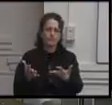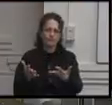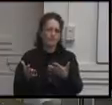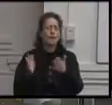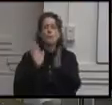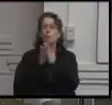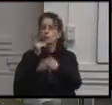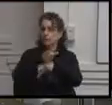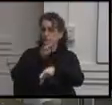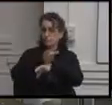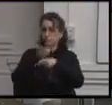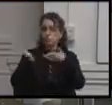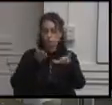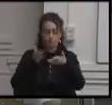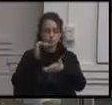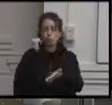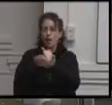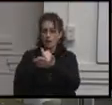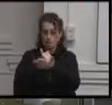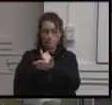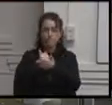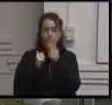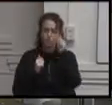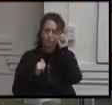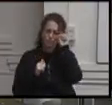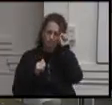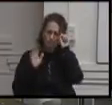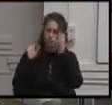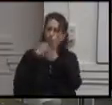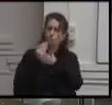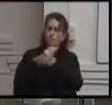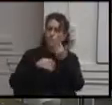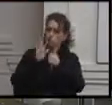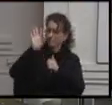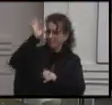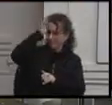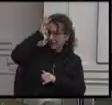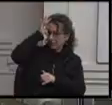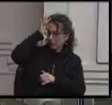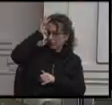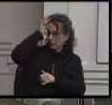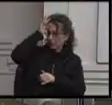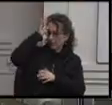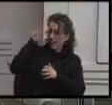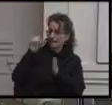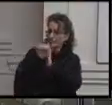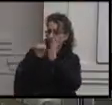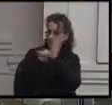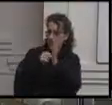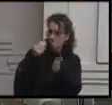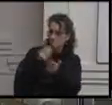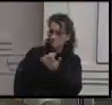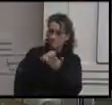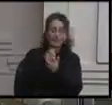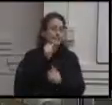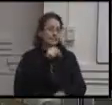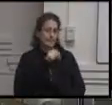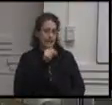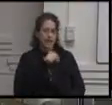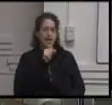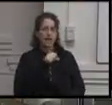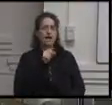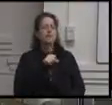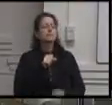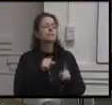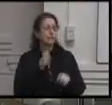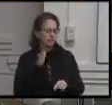bookkeeping services. So your full budget is off of federal and yes. And state This is again. This is like the 4th time this has been